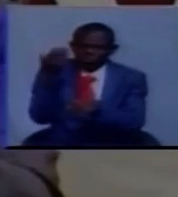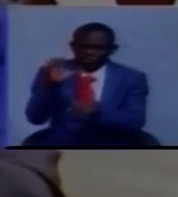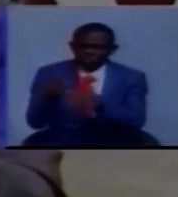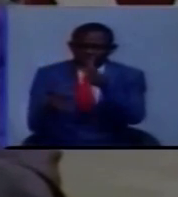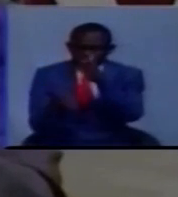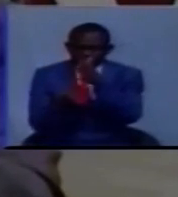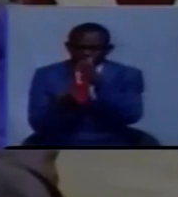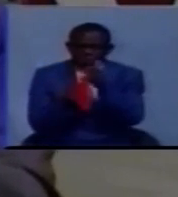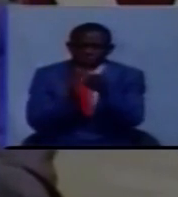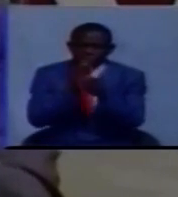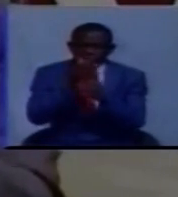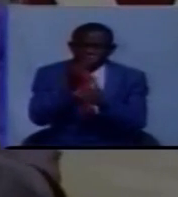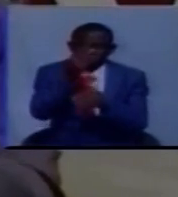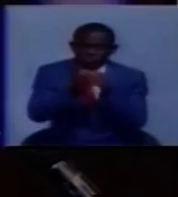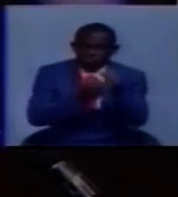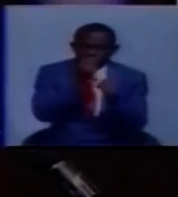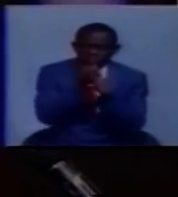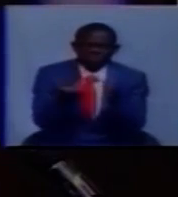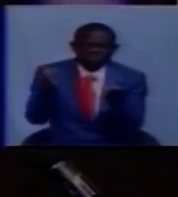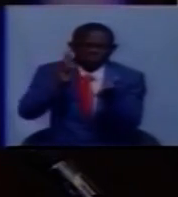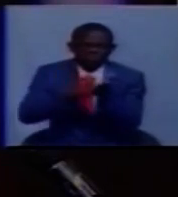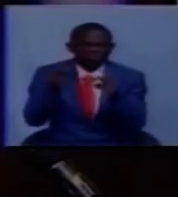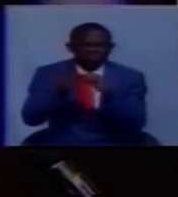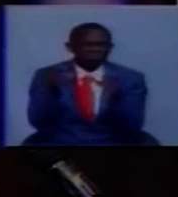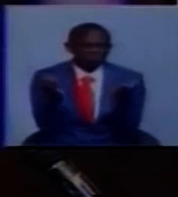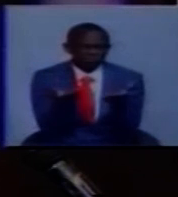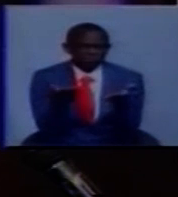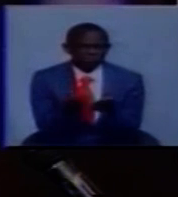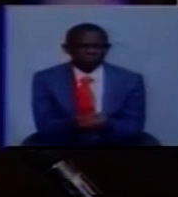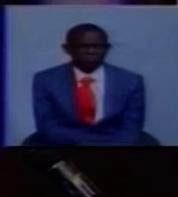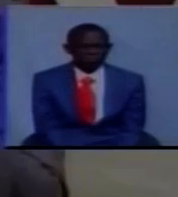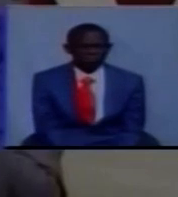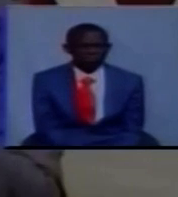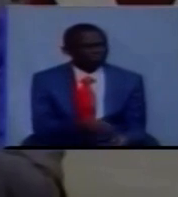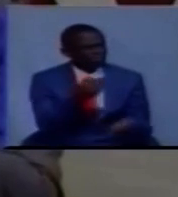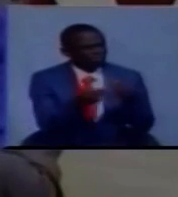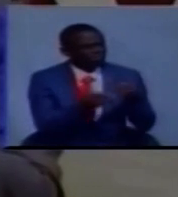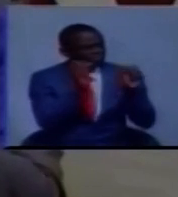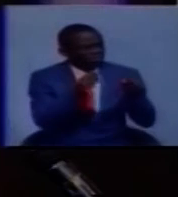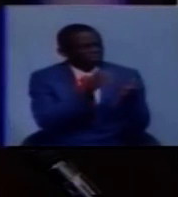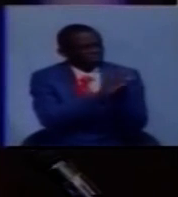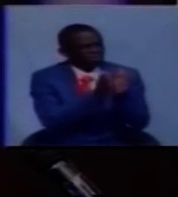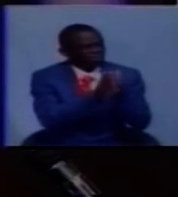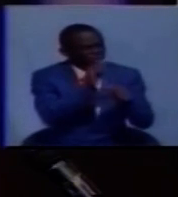another one for 2 years, you don't renew their contract. In which case they might as well be on permanent. Exactly.